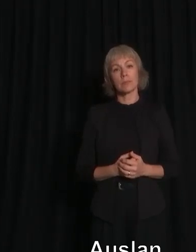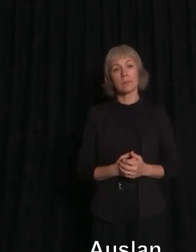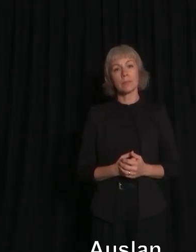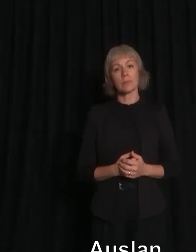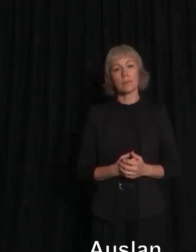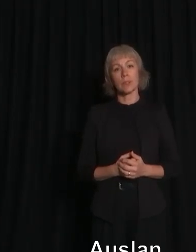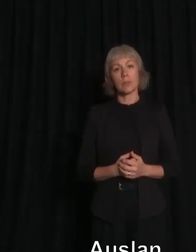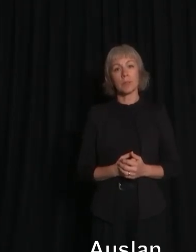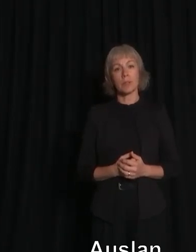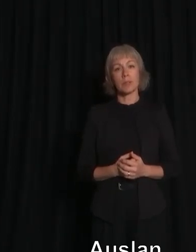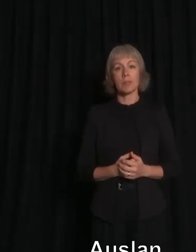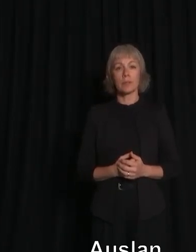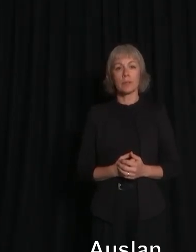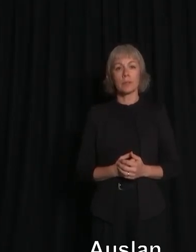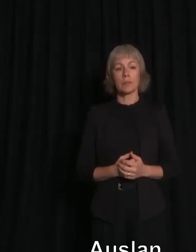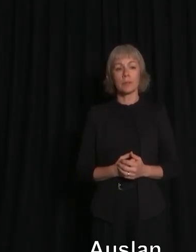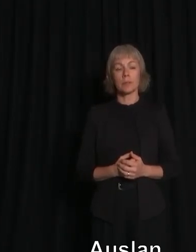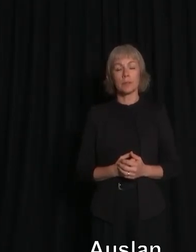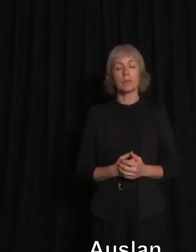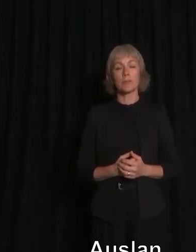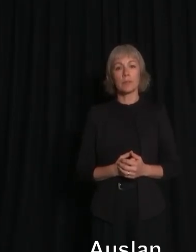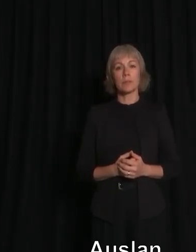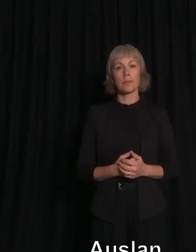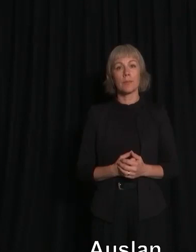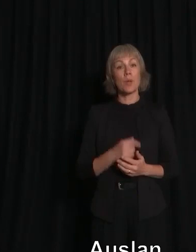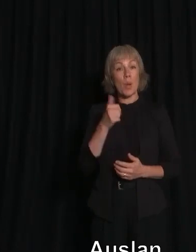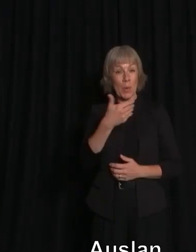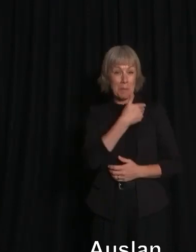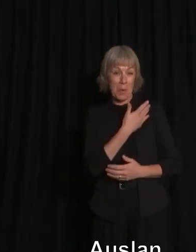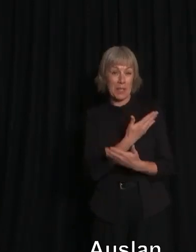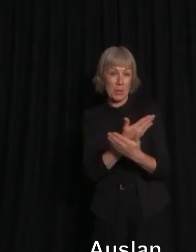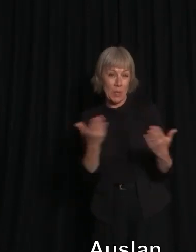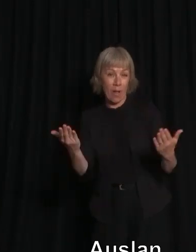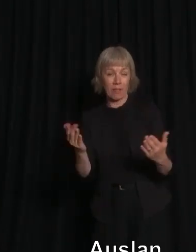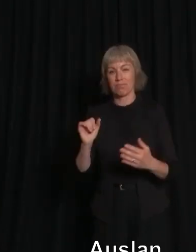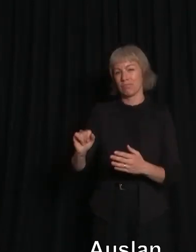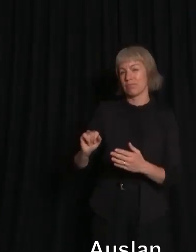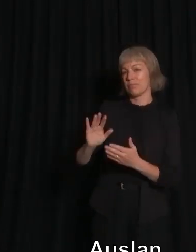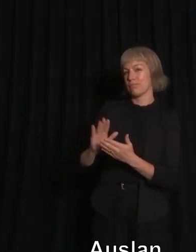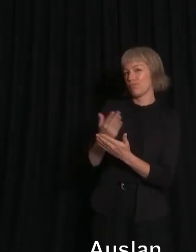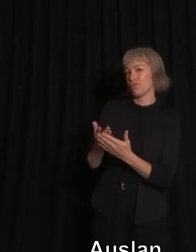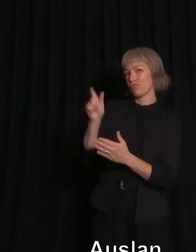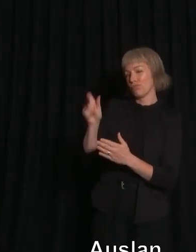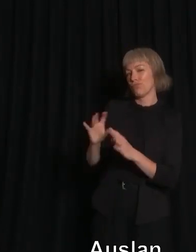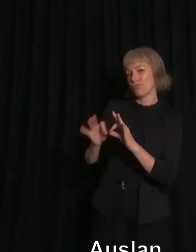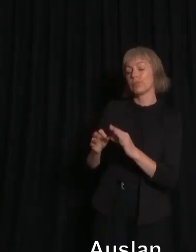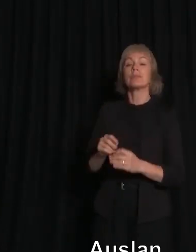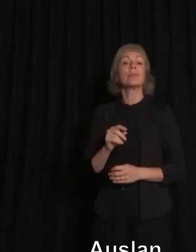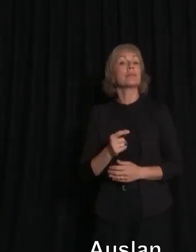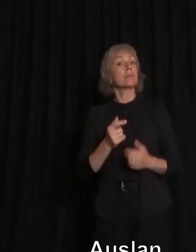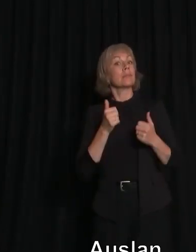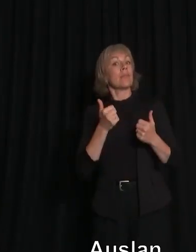tan fundamental. Well, good morning to you all, and a huge thanks for the opportunity of being here with